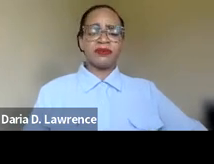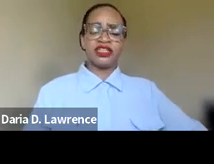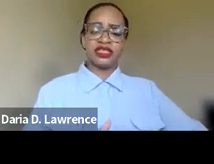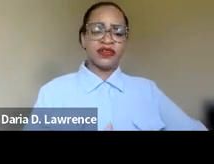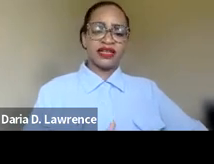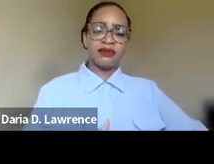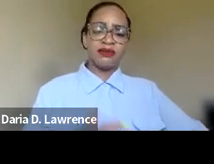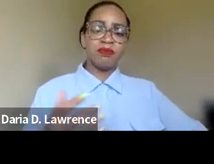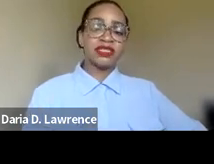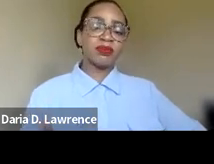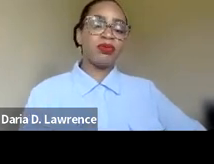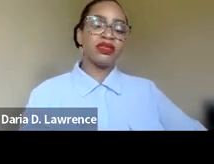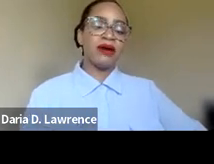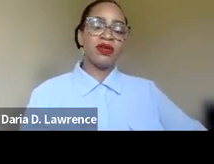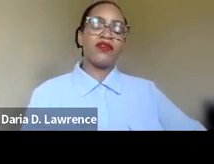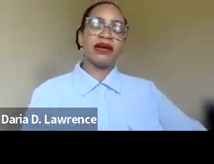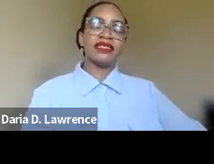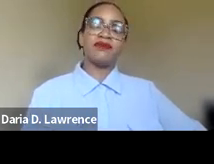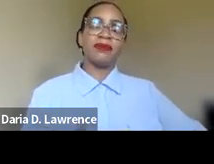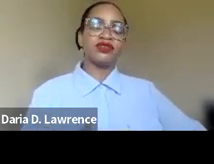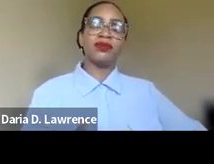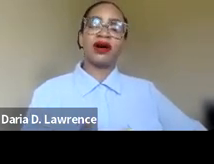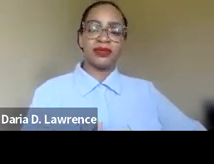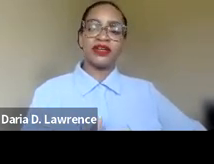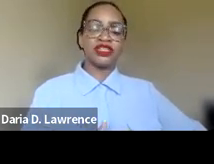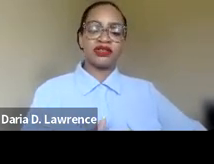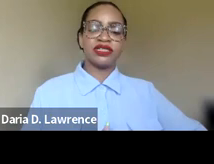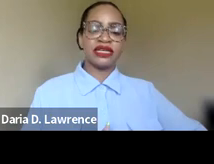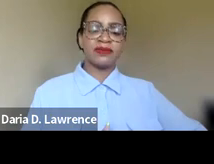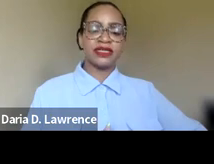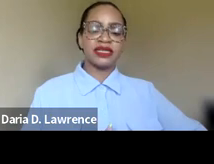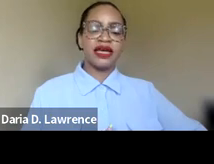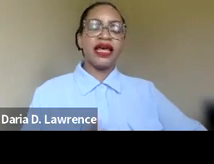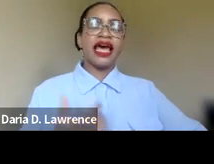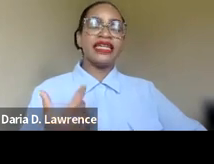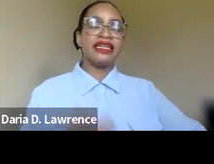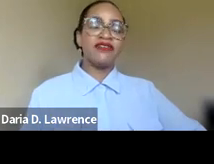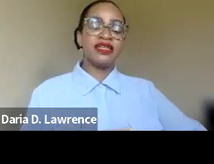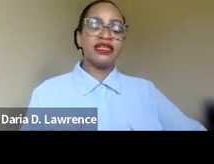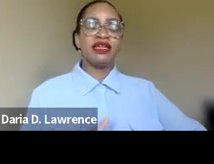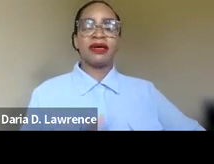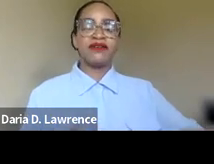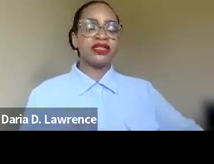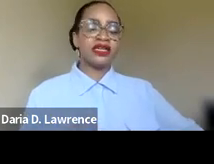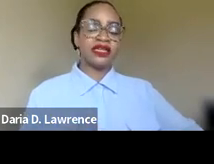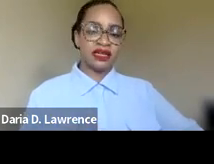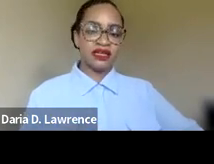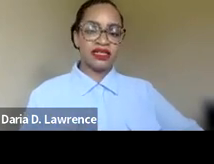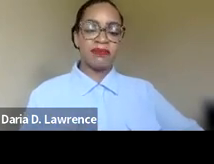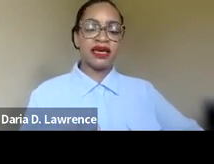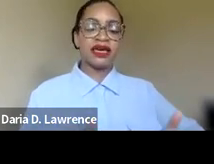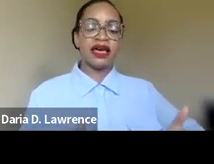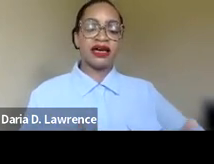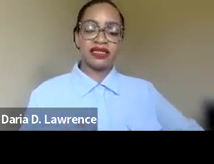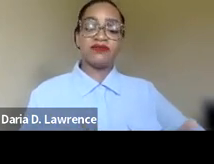Subjective information is valid, but support that with fact-based information from your observations and your assessment. And then give the team everything they need